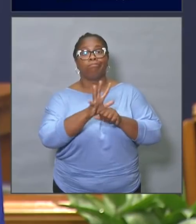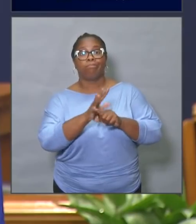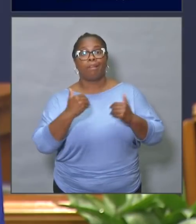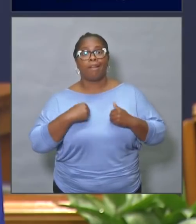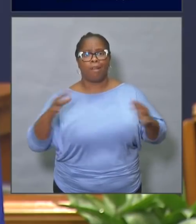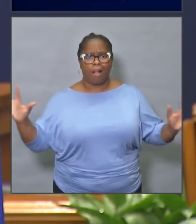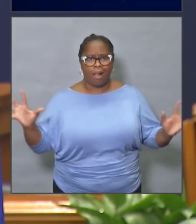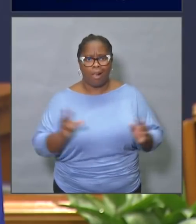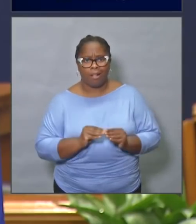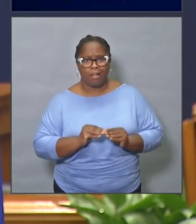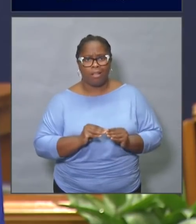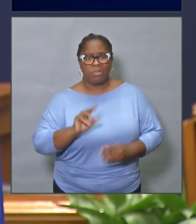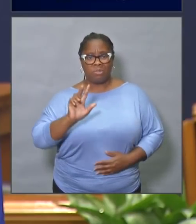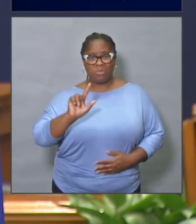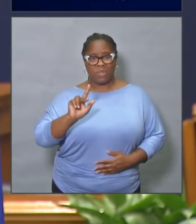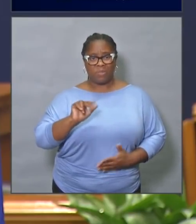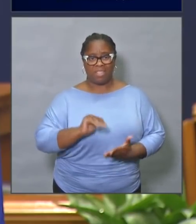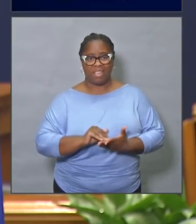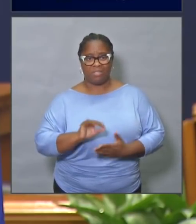settings is